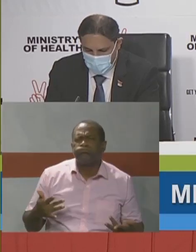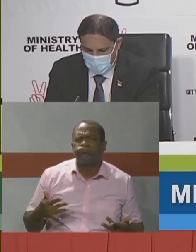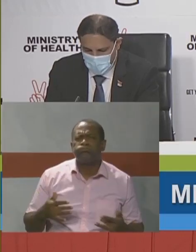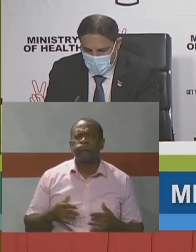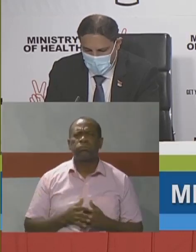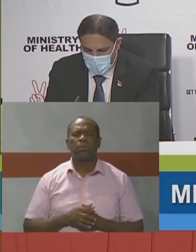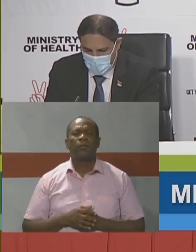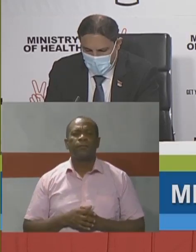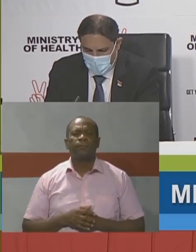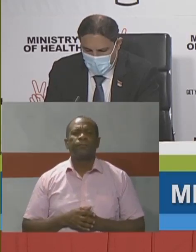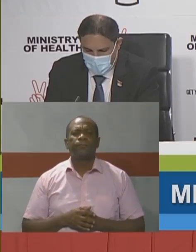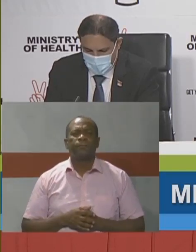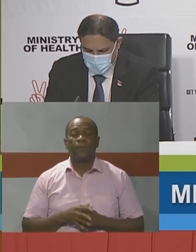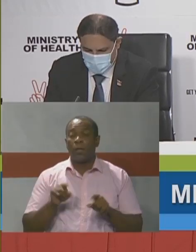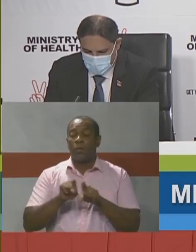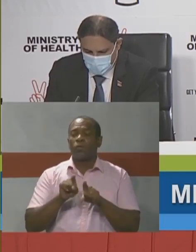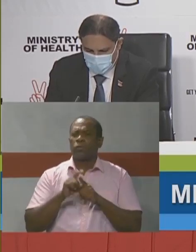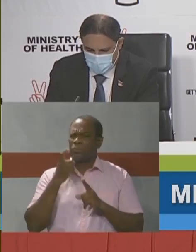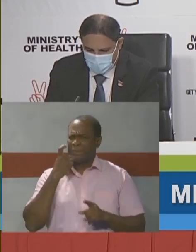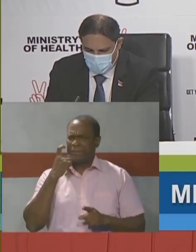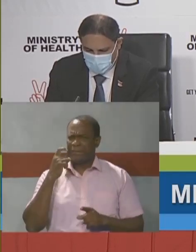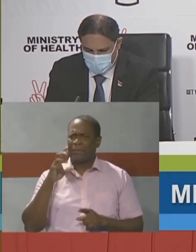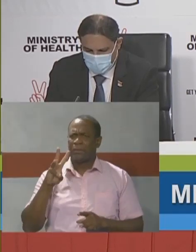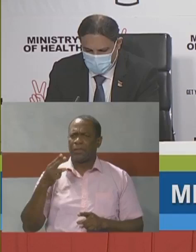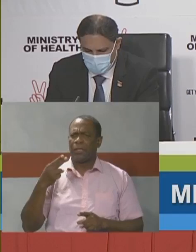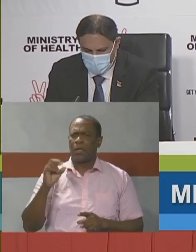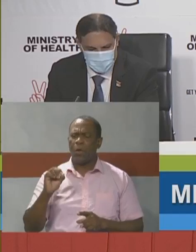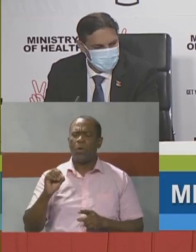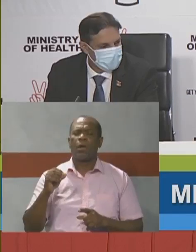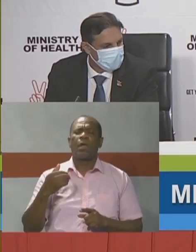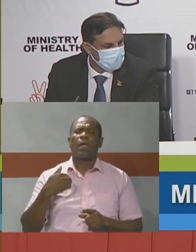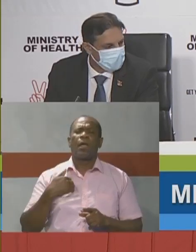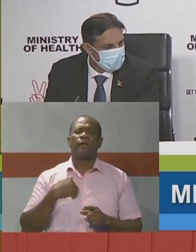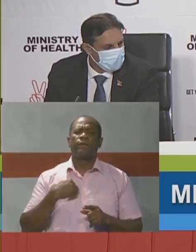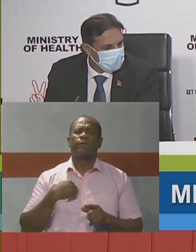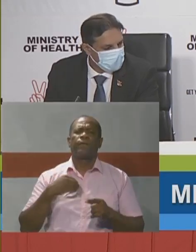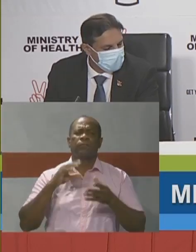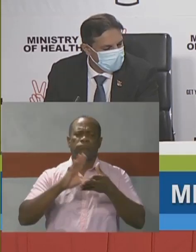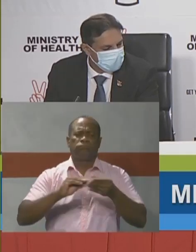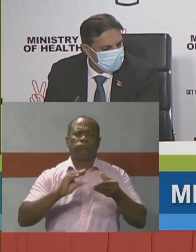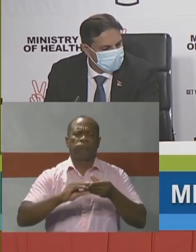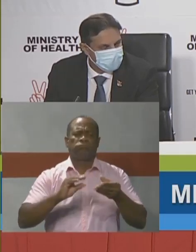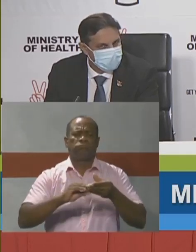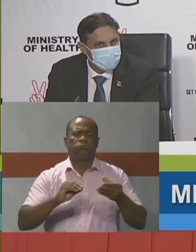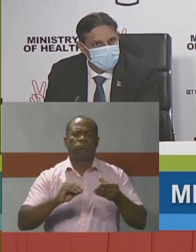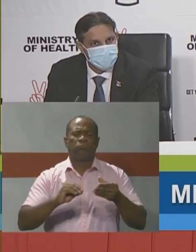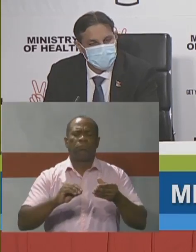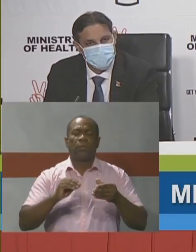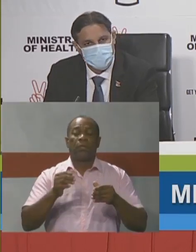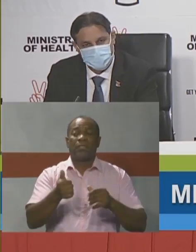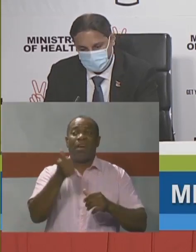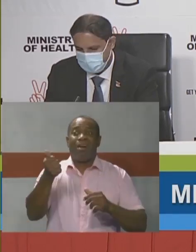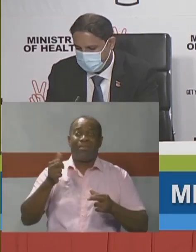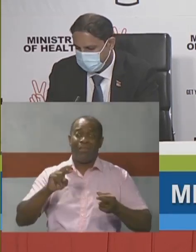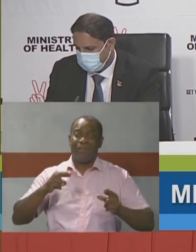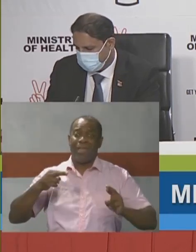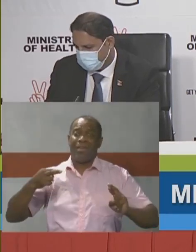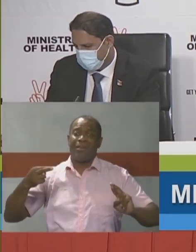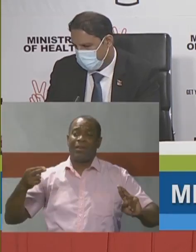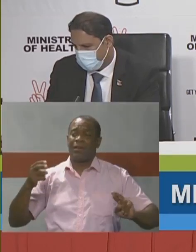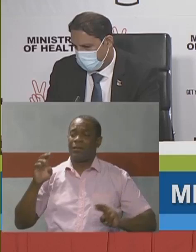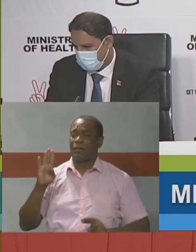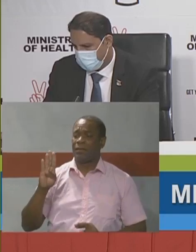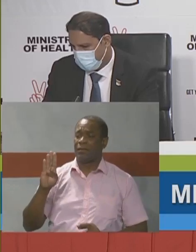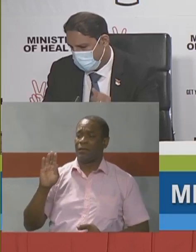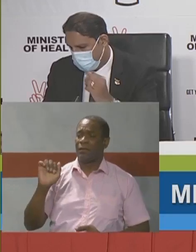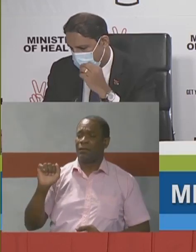the WHO, they would have issued a statement on the Omicron sublineage BA.2.